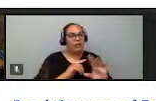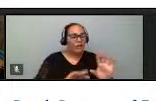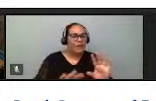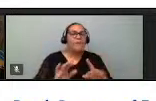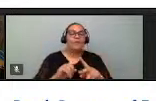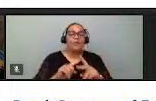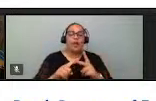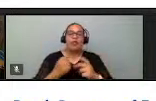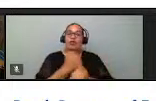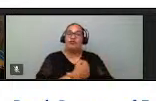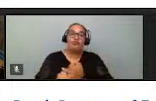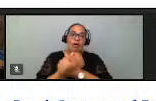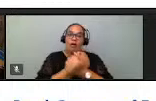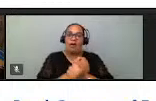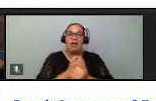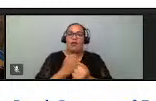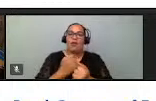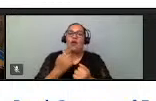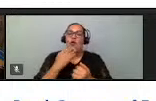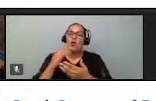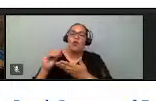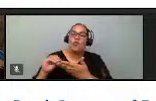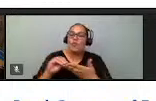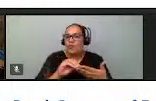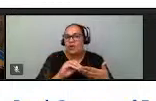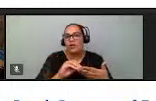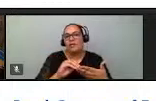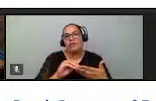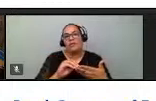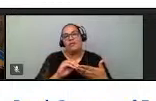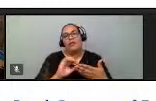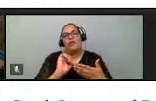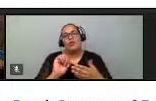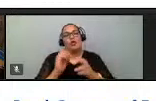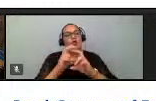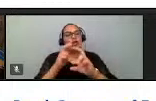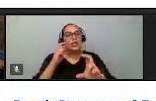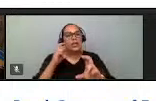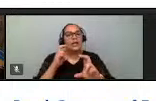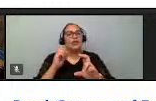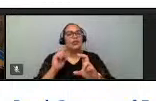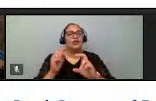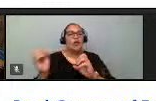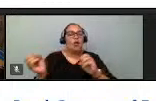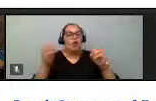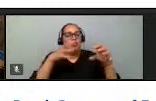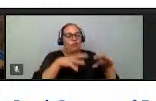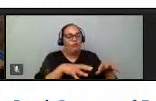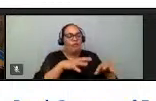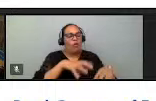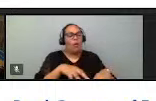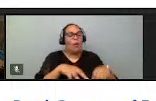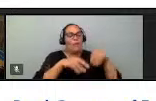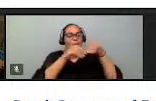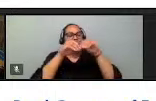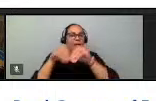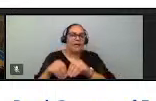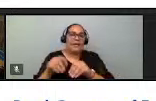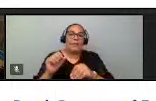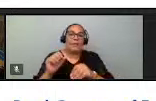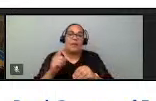and on the trucks that are coming in with containers on their back to be offloaded or picked up that